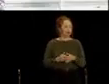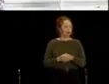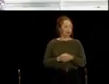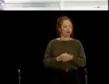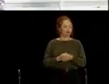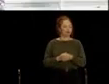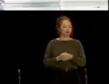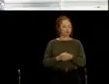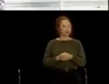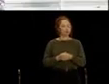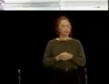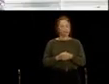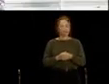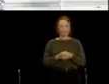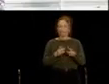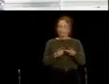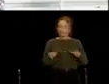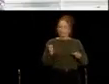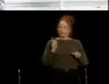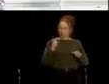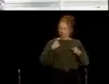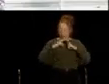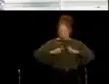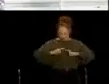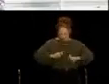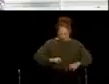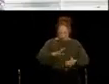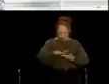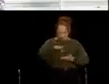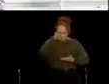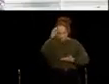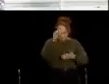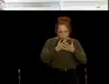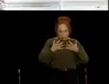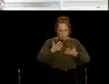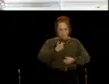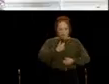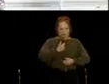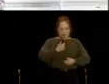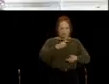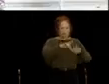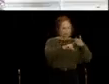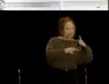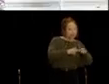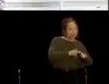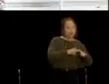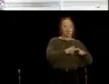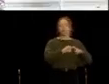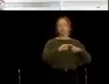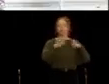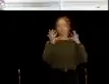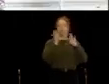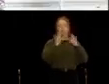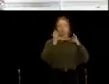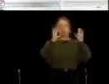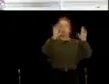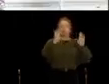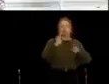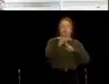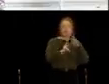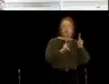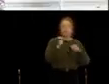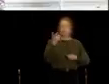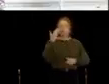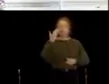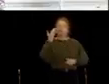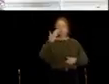a place where I learned so much about myself. I have friends, and I met these wonderful people the way that you do when